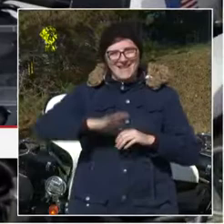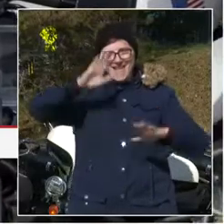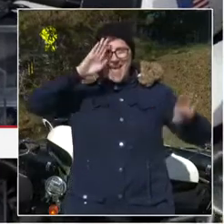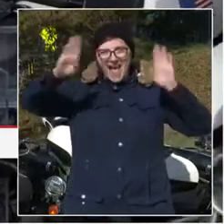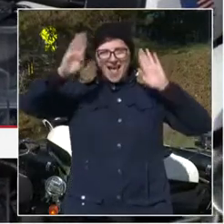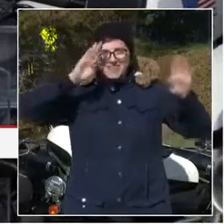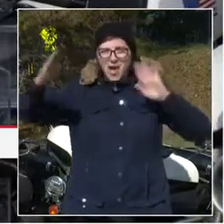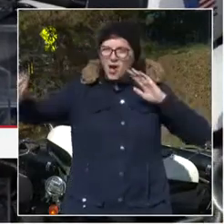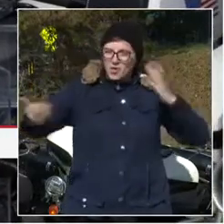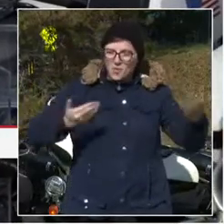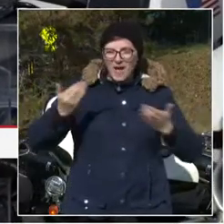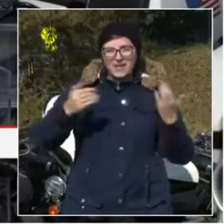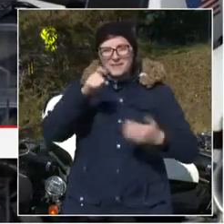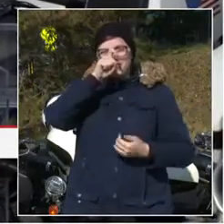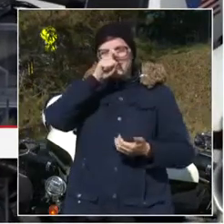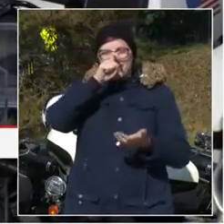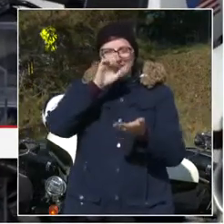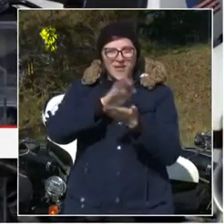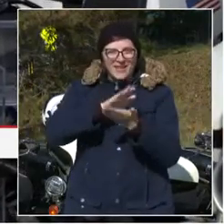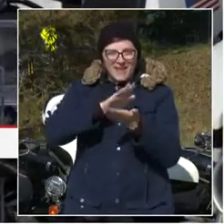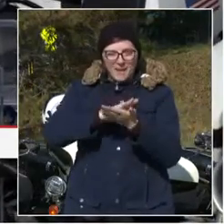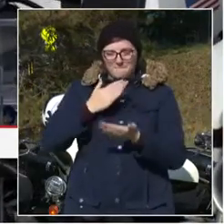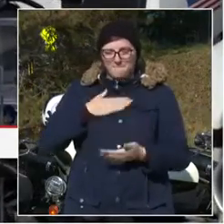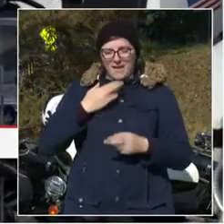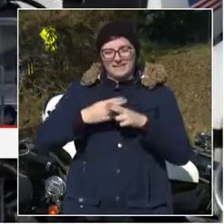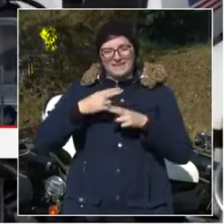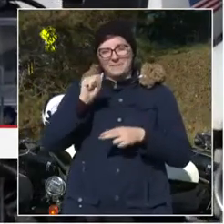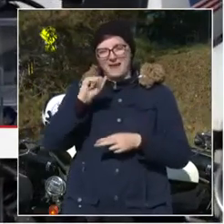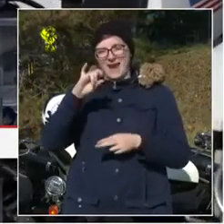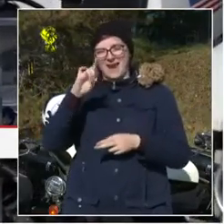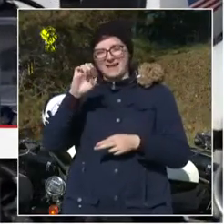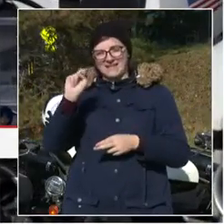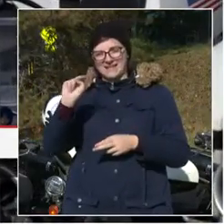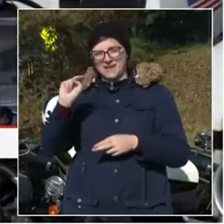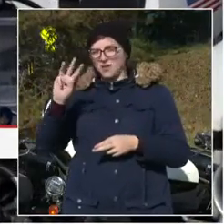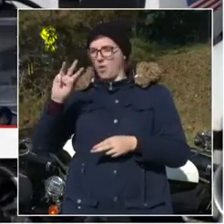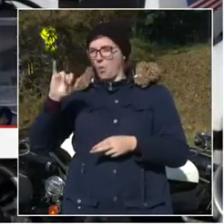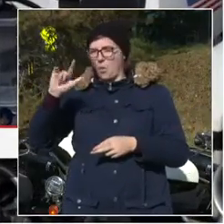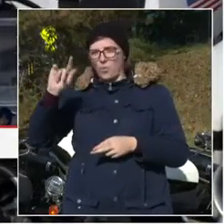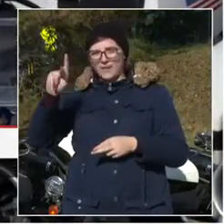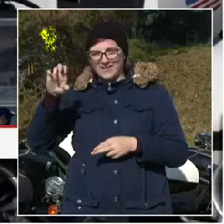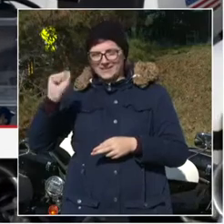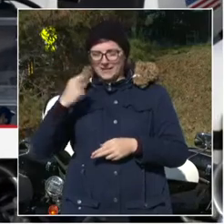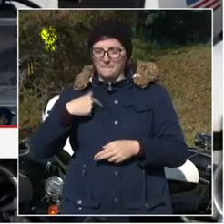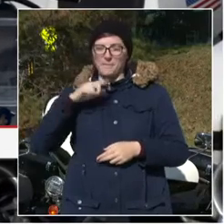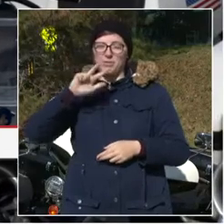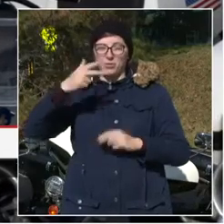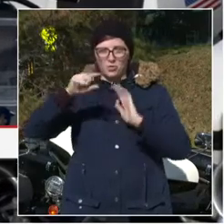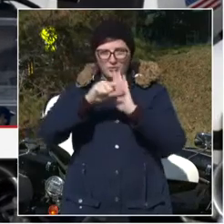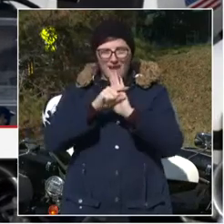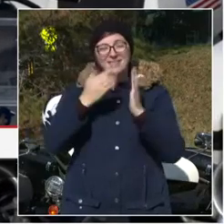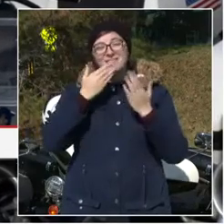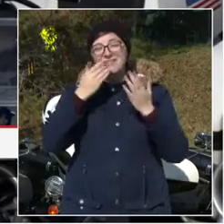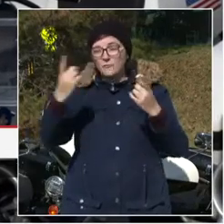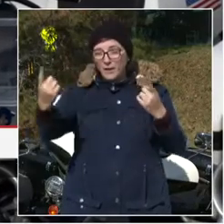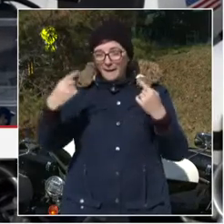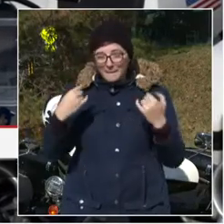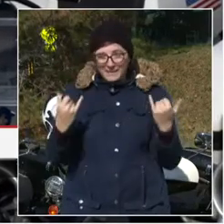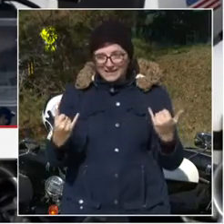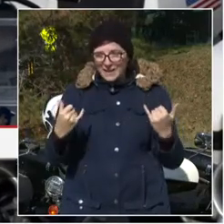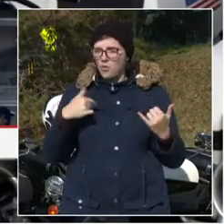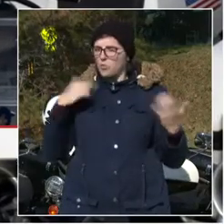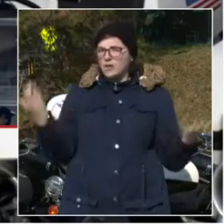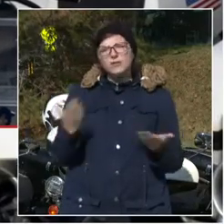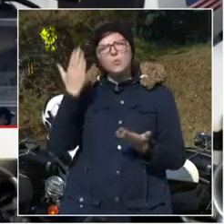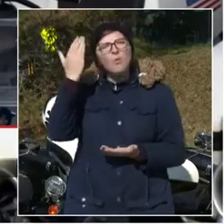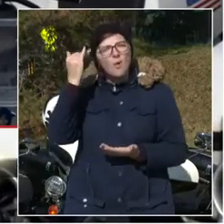Hello and welcome to Eagle Academy. My name is Aiden Wilkes and I am in the third grade. Thank you all for being here. We are here today